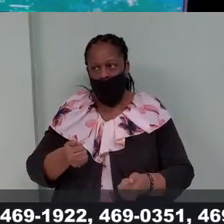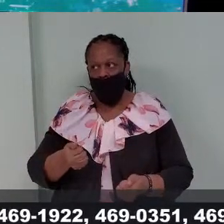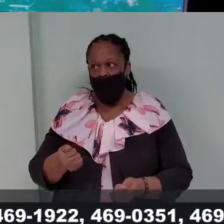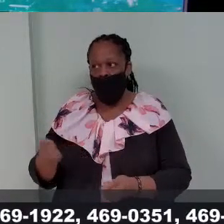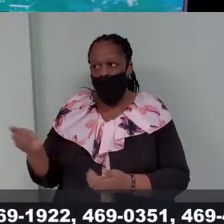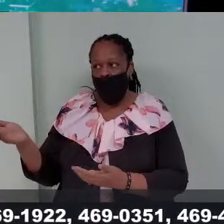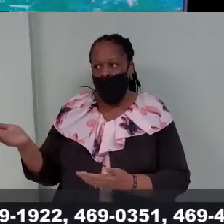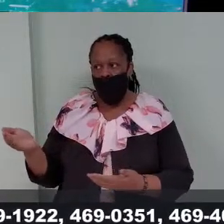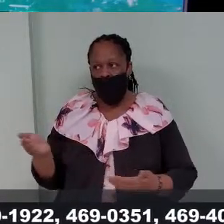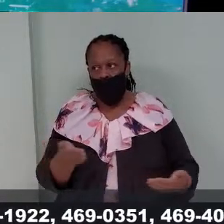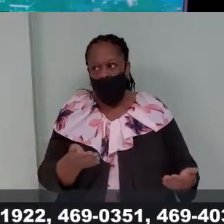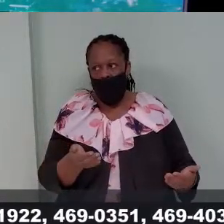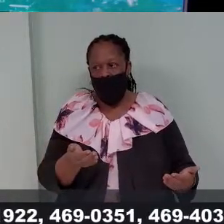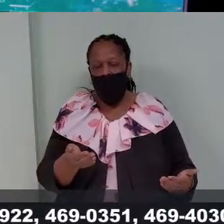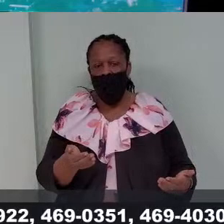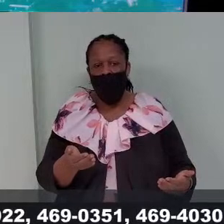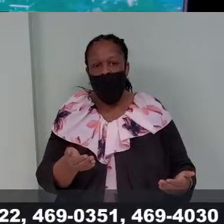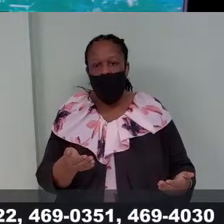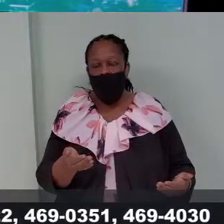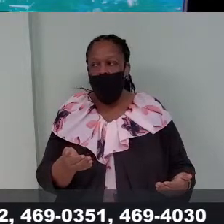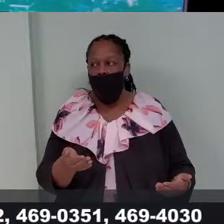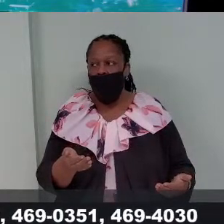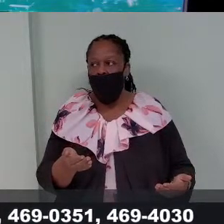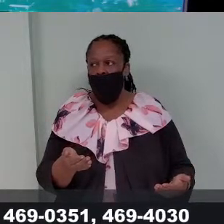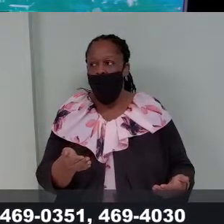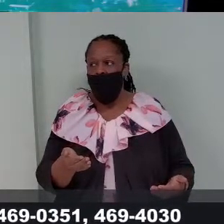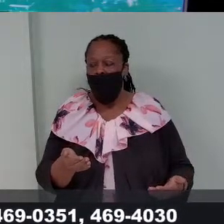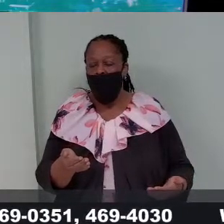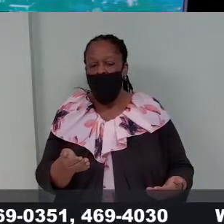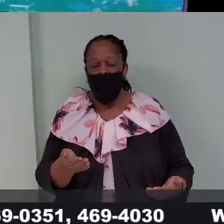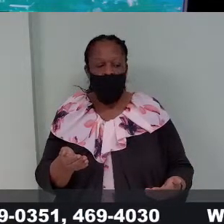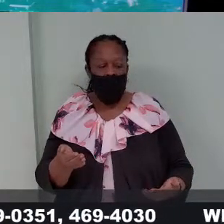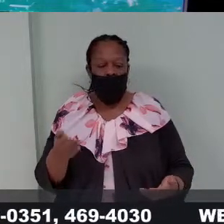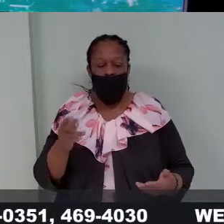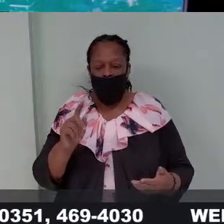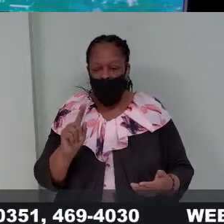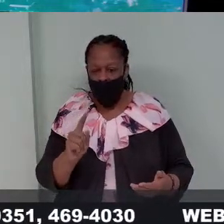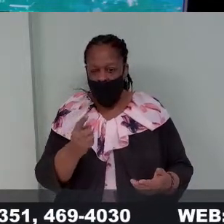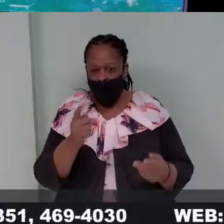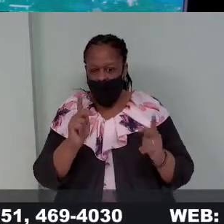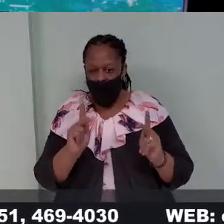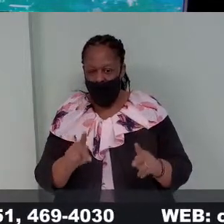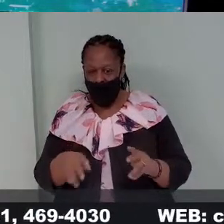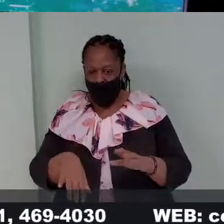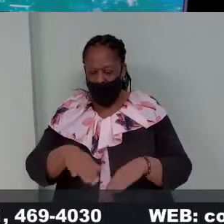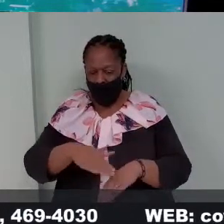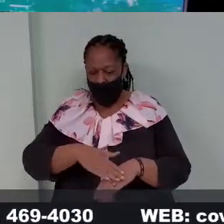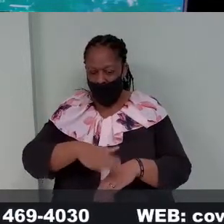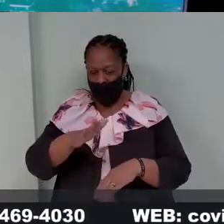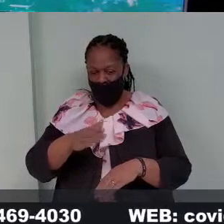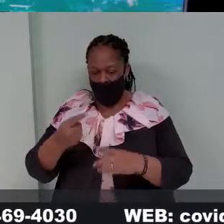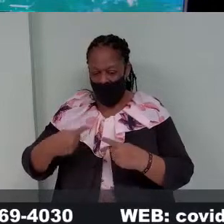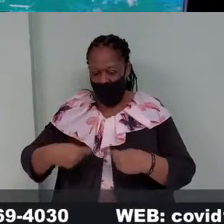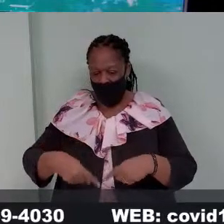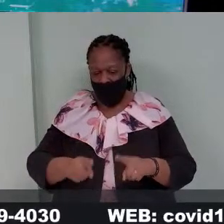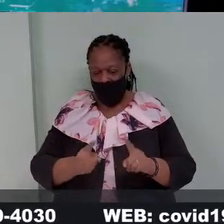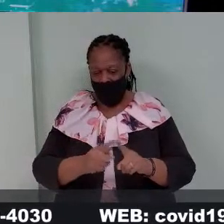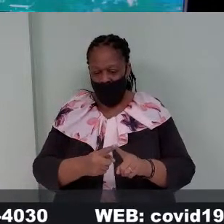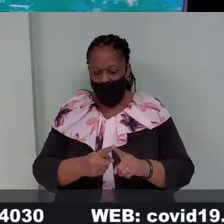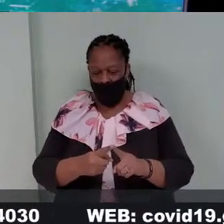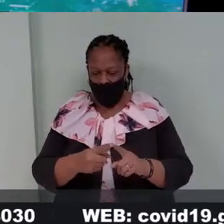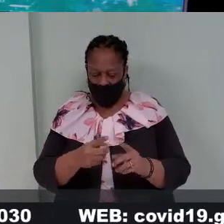passenger at about 3:28 thereabout. At the screening point,